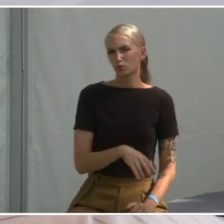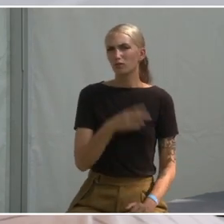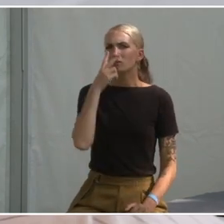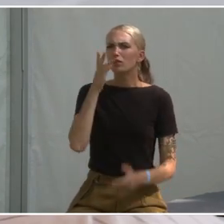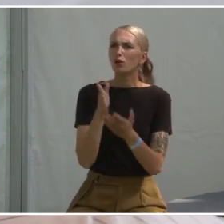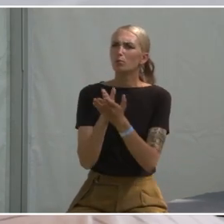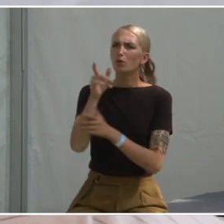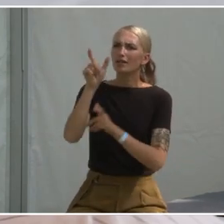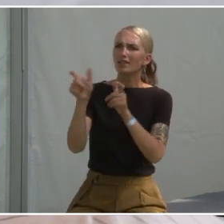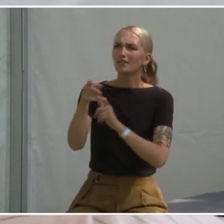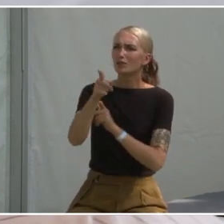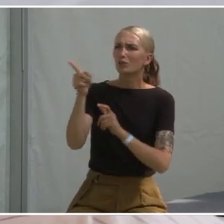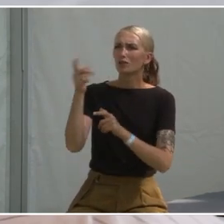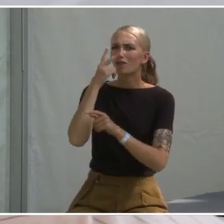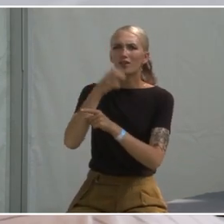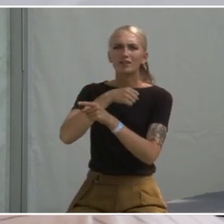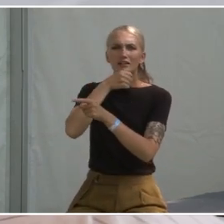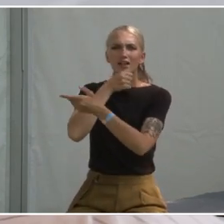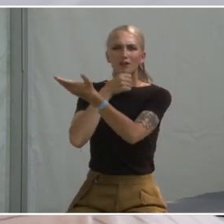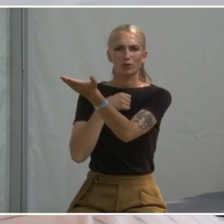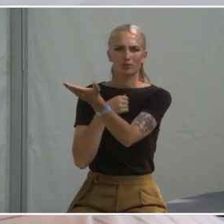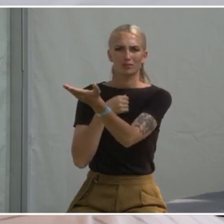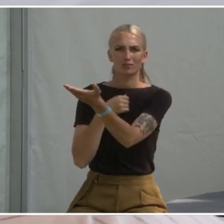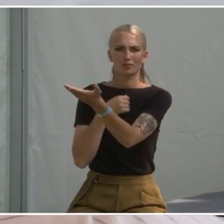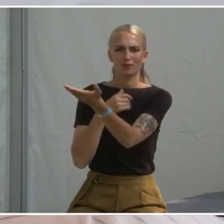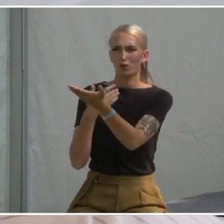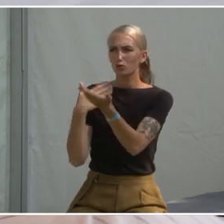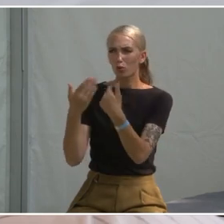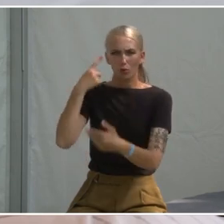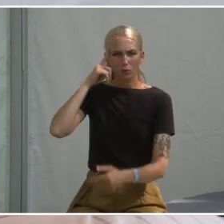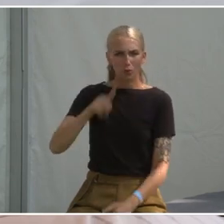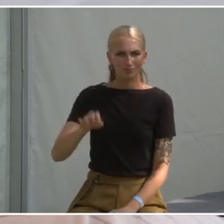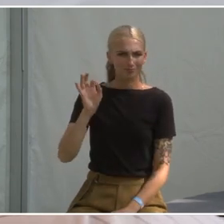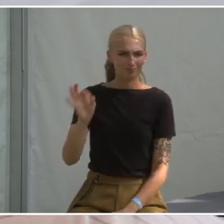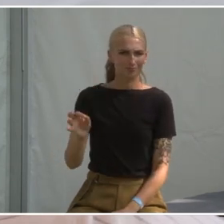politicians. There weren't social skills there in the first place. There you go.